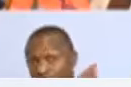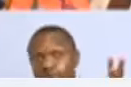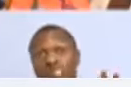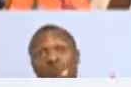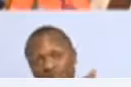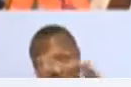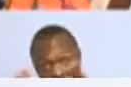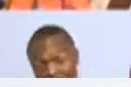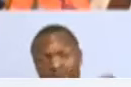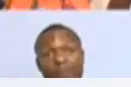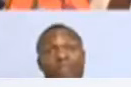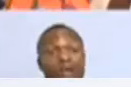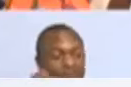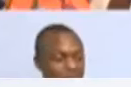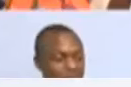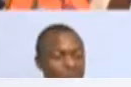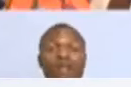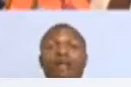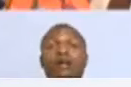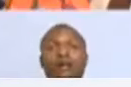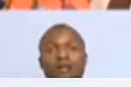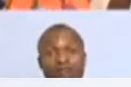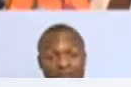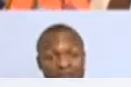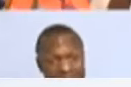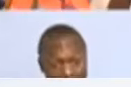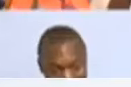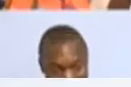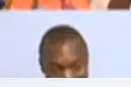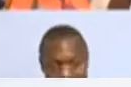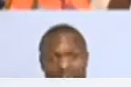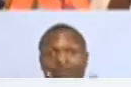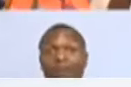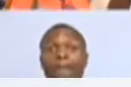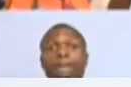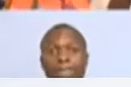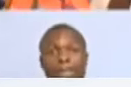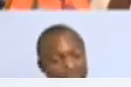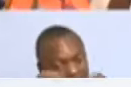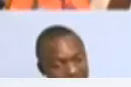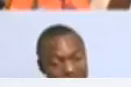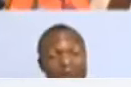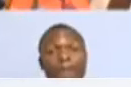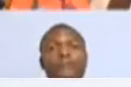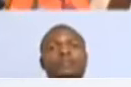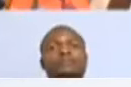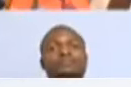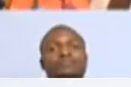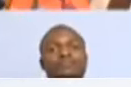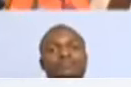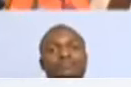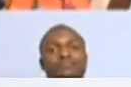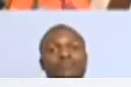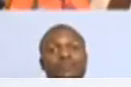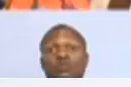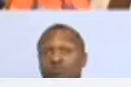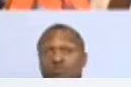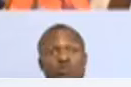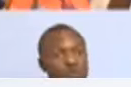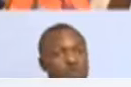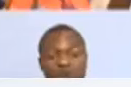investment made in these areas. So I think it's important our people resist, but they must be educated. Otherwise, we don't want to lose